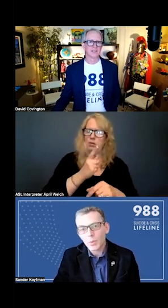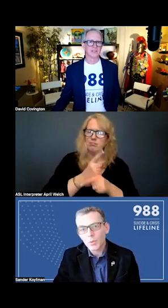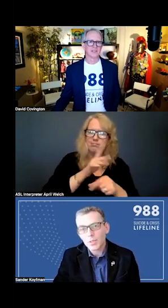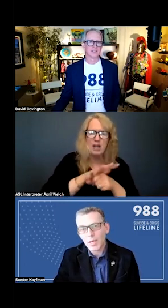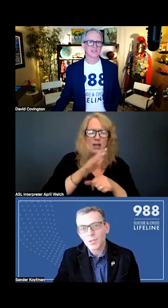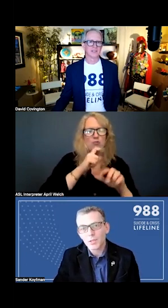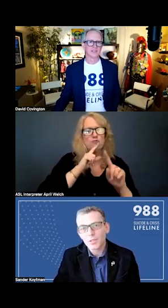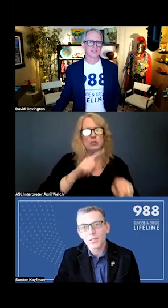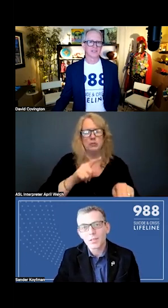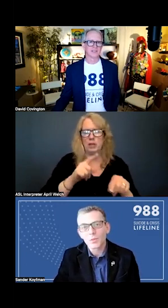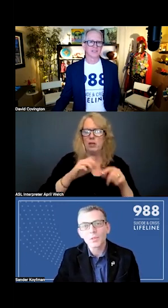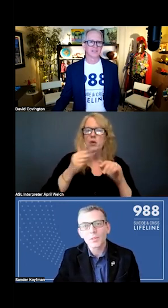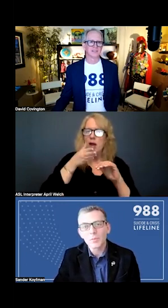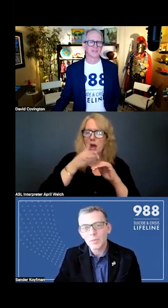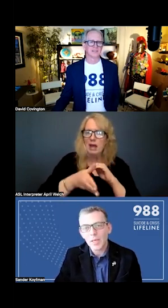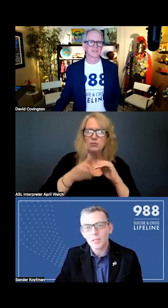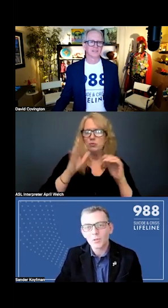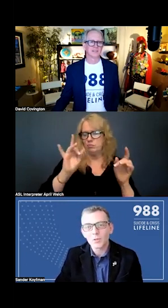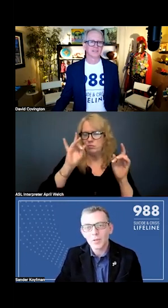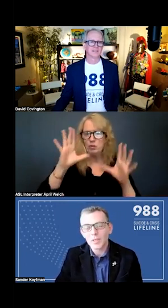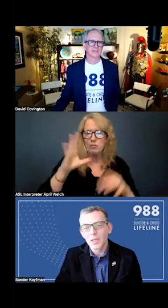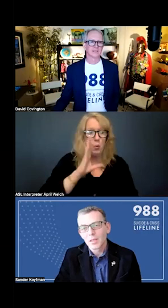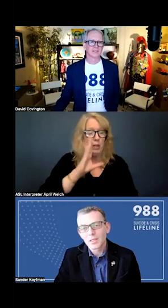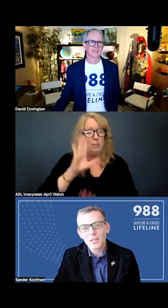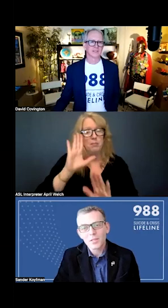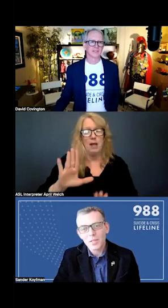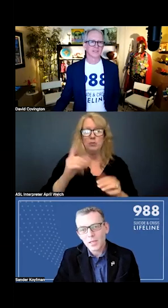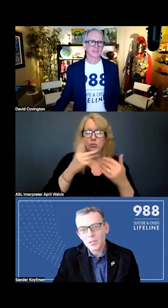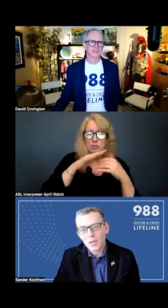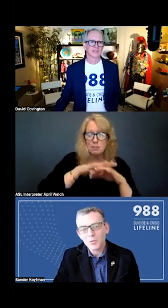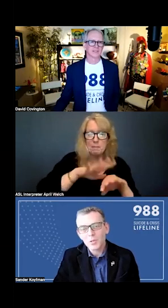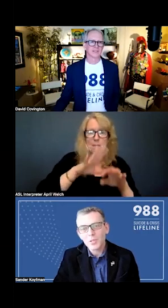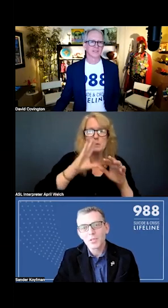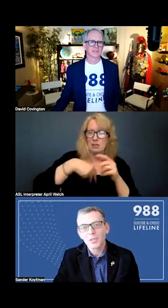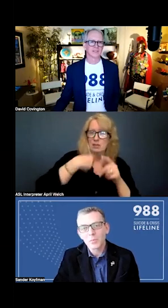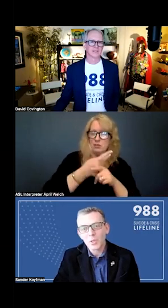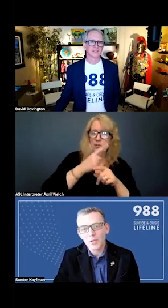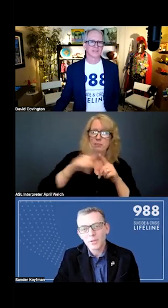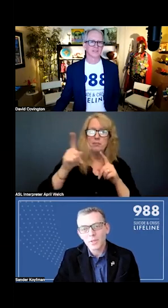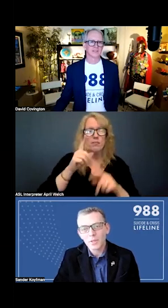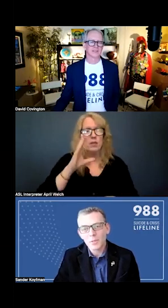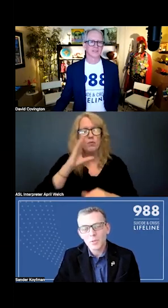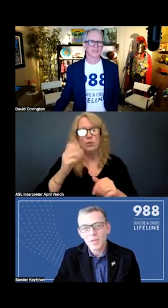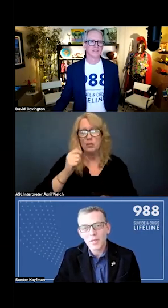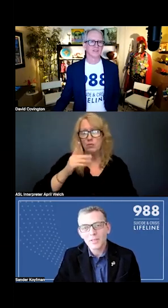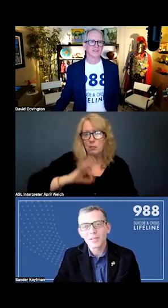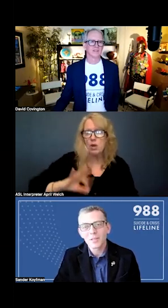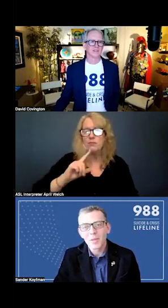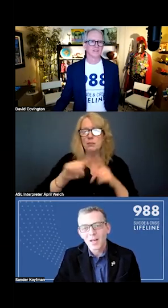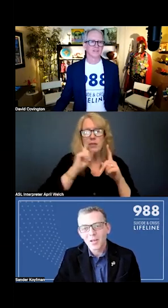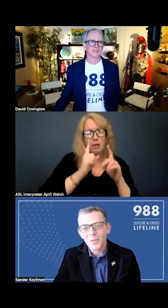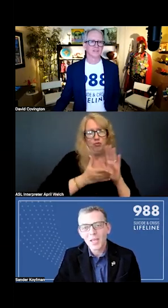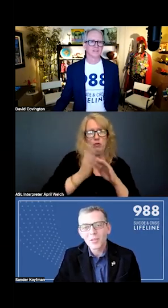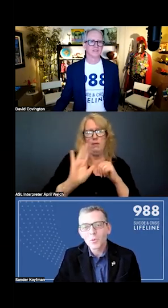response post-disasters. And wouldn't it be amazing to integrate disaster psychiatry outreach, the not-for-profit that I was running at the